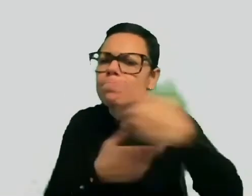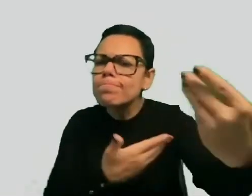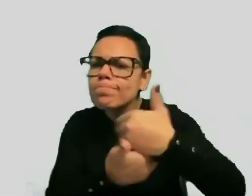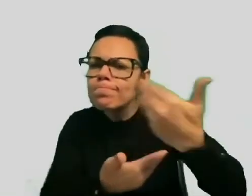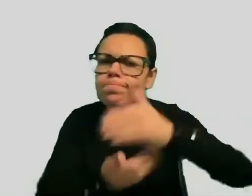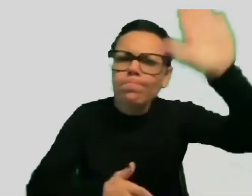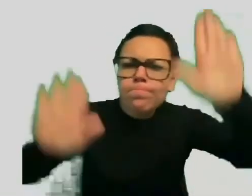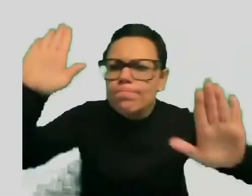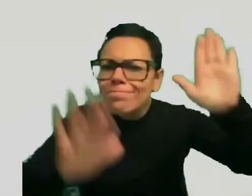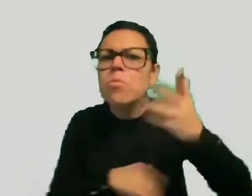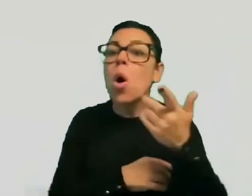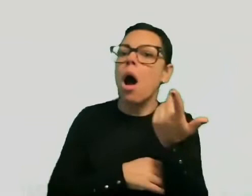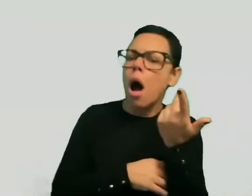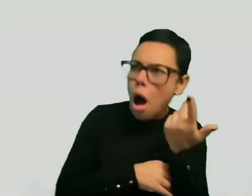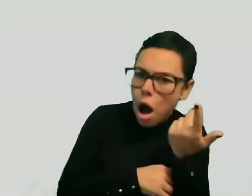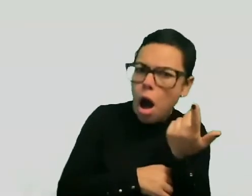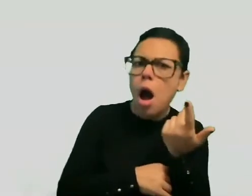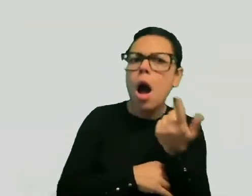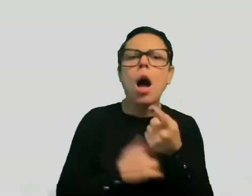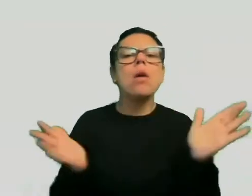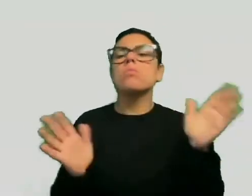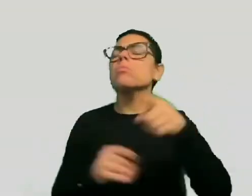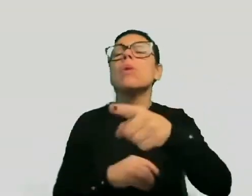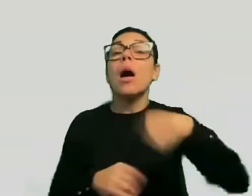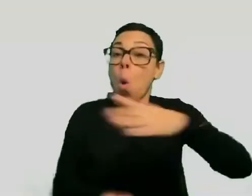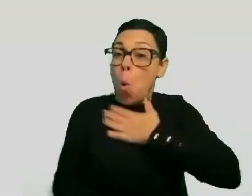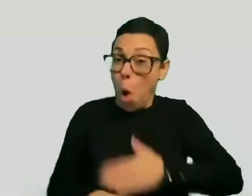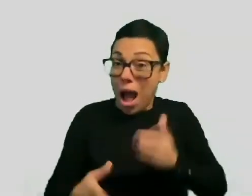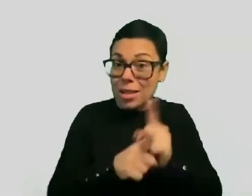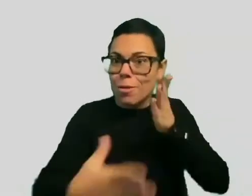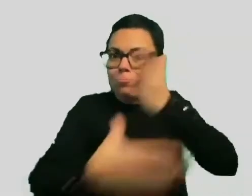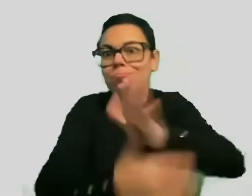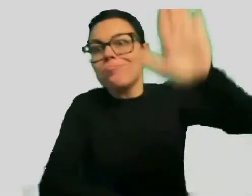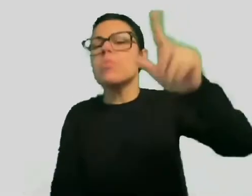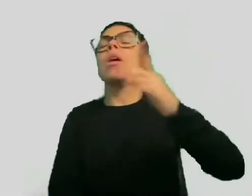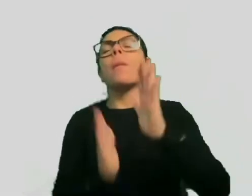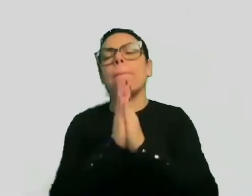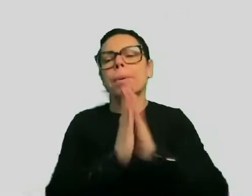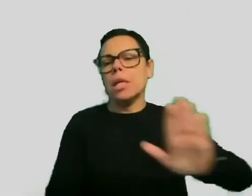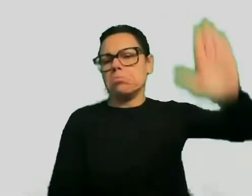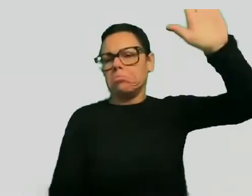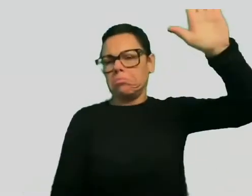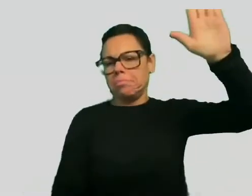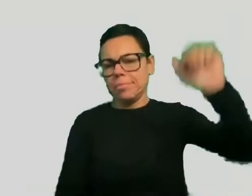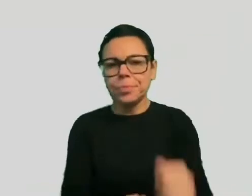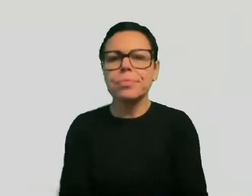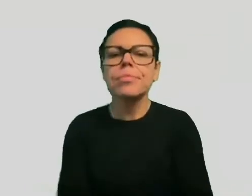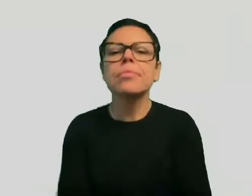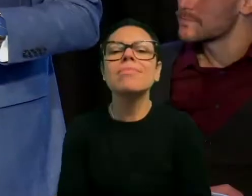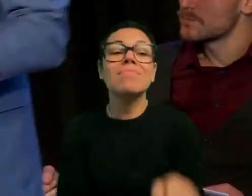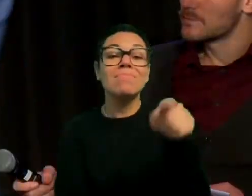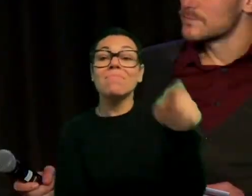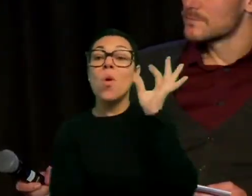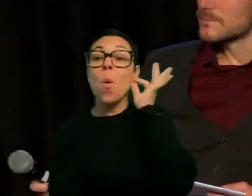one, raise your hand. I definitely also want to hear from Päivi Valkama. You're from DG Reform, and you're working on the